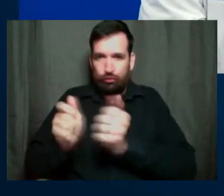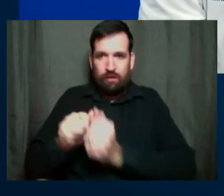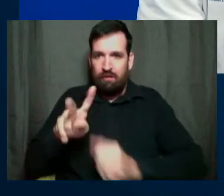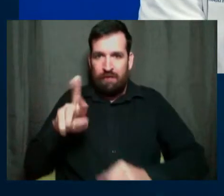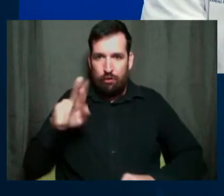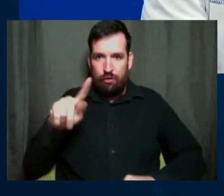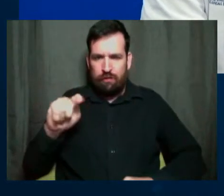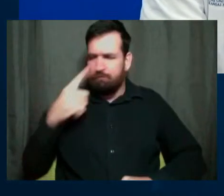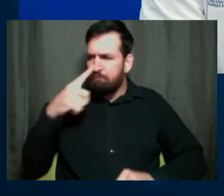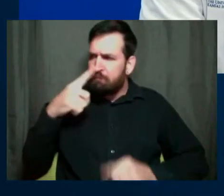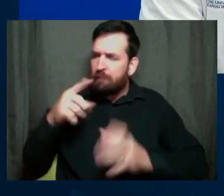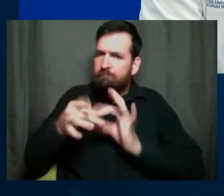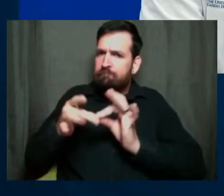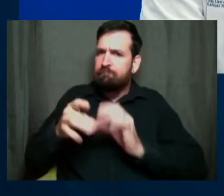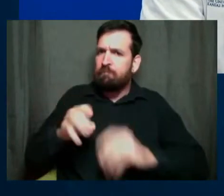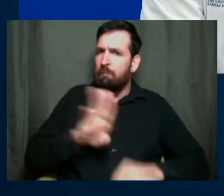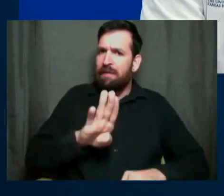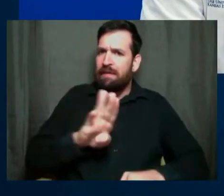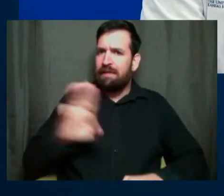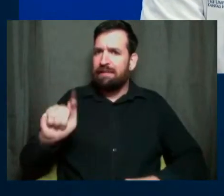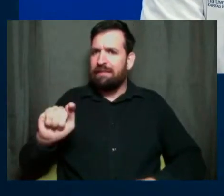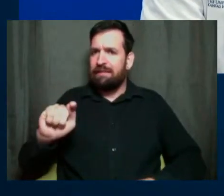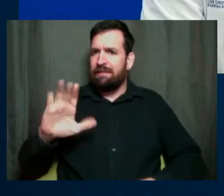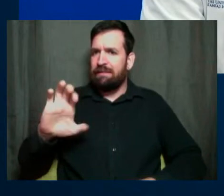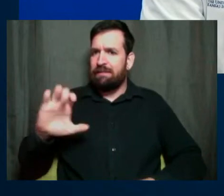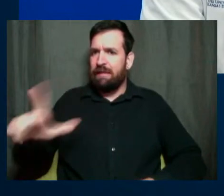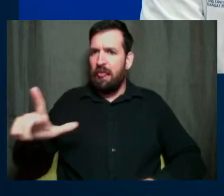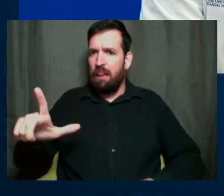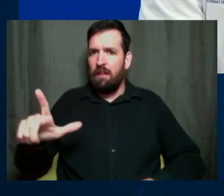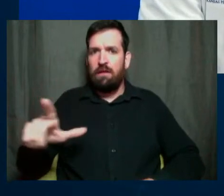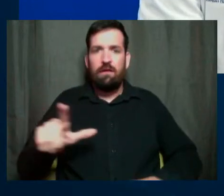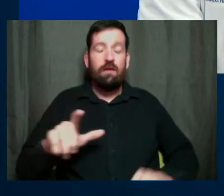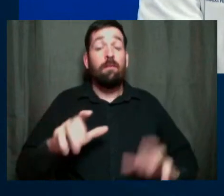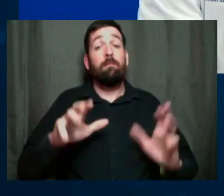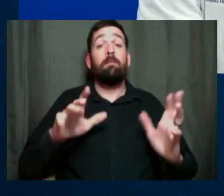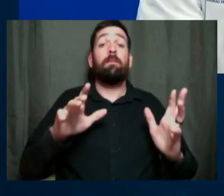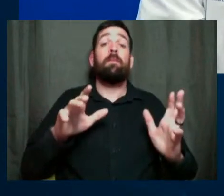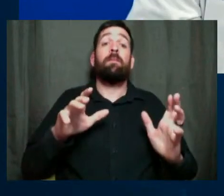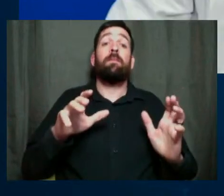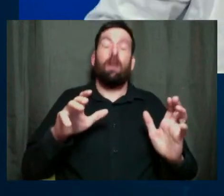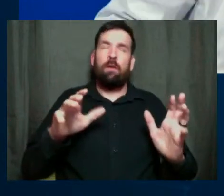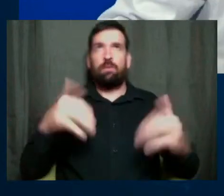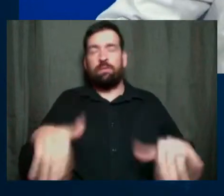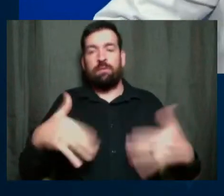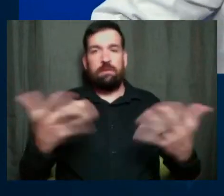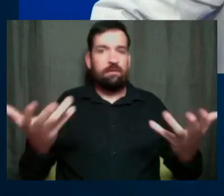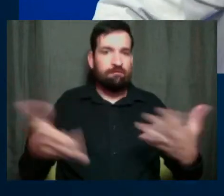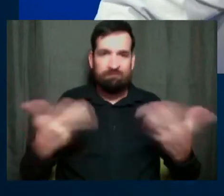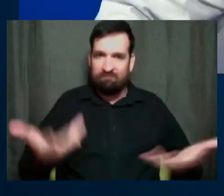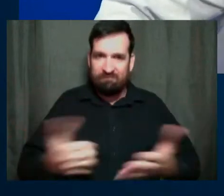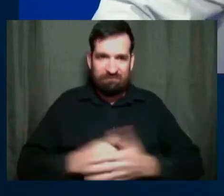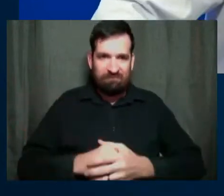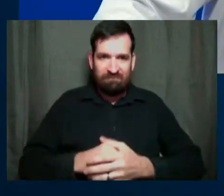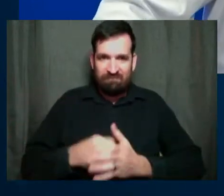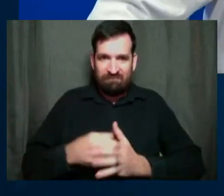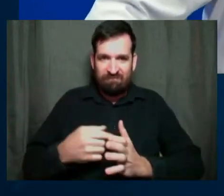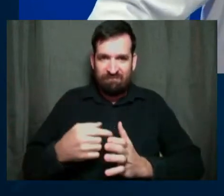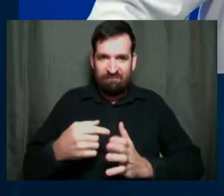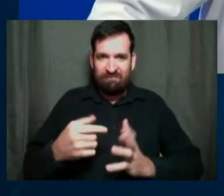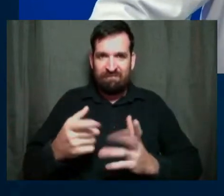between B and T-cell immunity around that? Oh, okay. So that's a so you know you. What does that mean? He doesn't know about